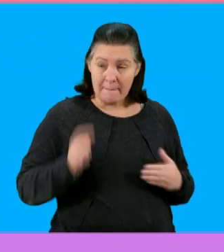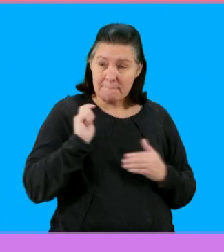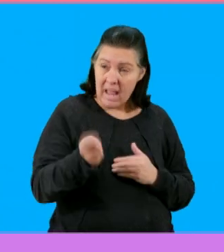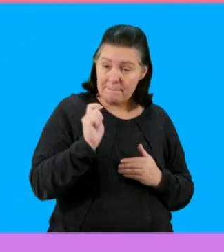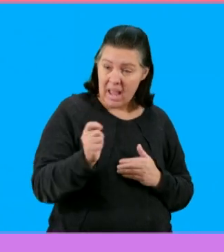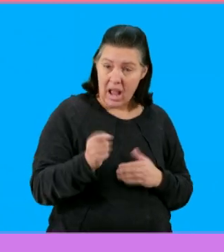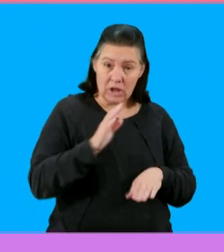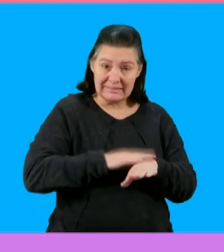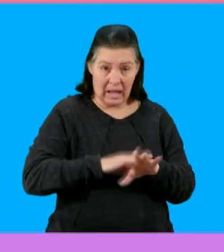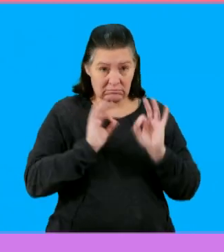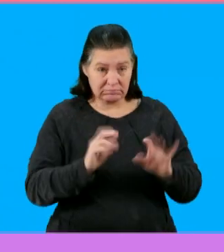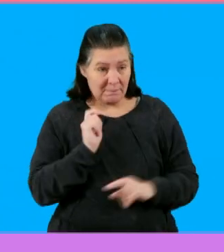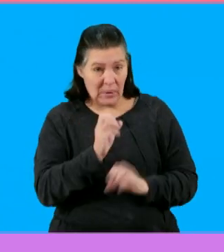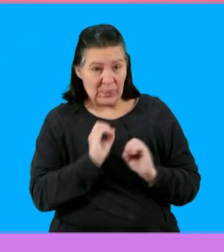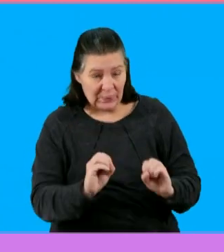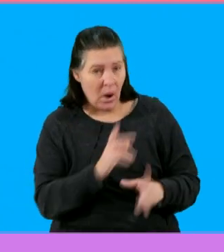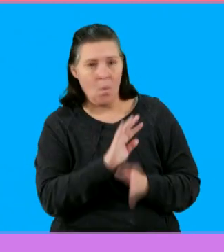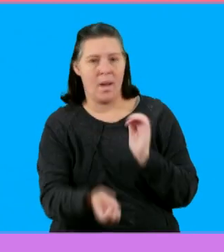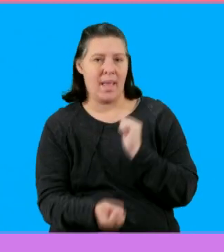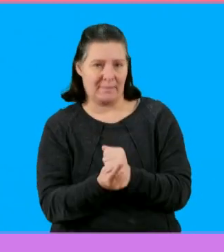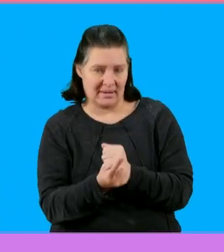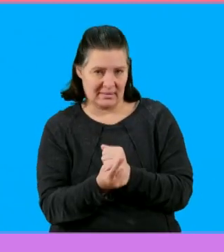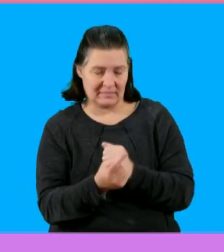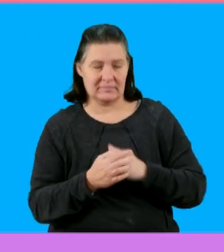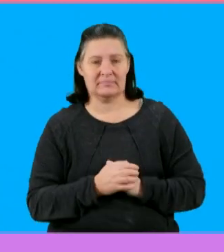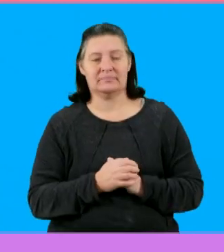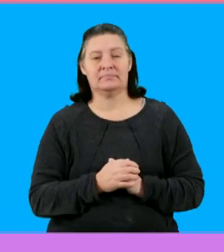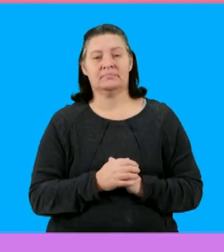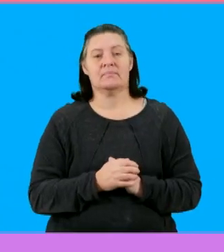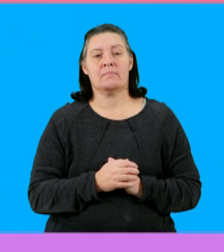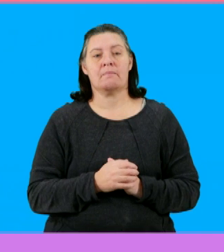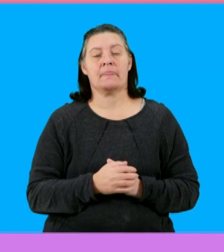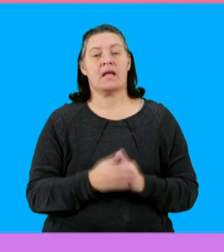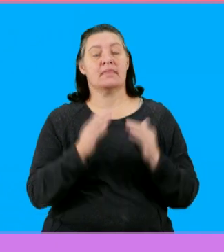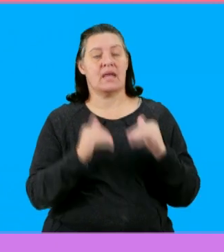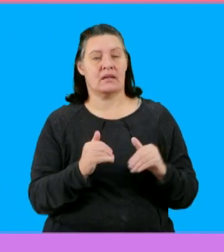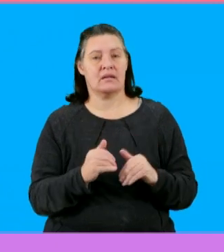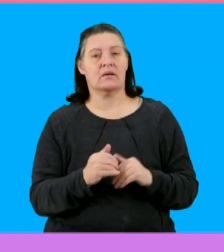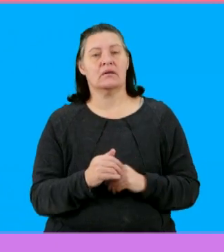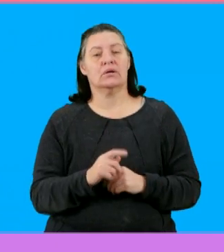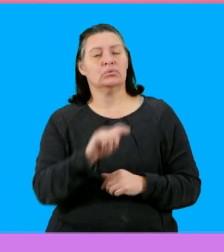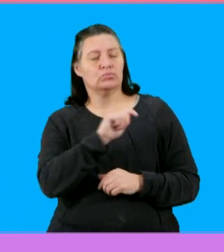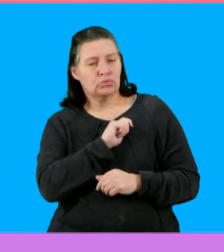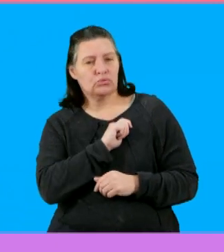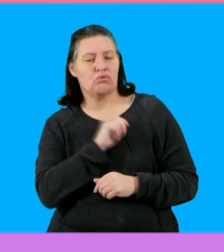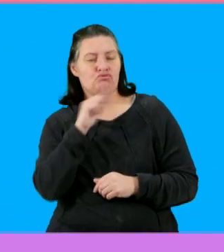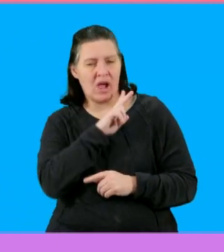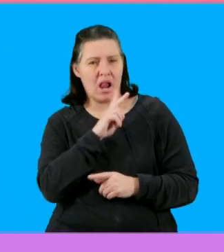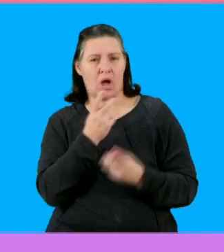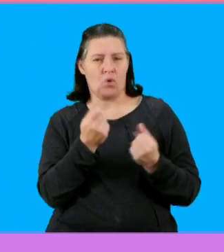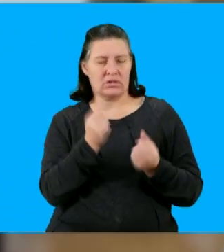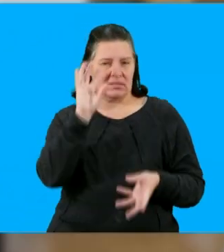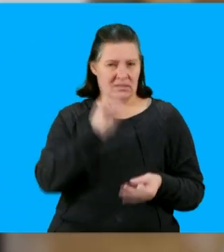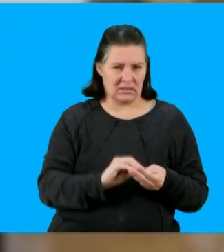each installment on time. Okay, so that's basically a guiding factor there. Then we looked at real or total cost of a